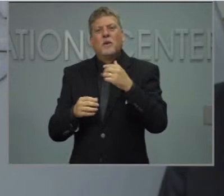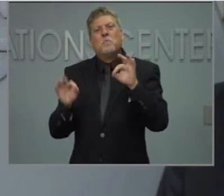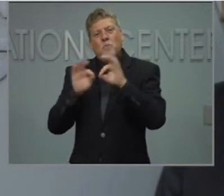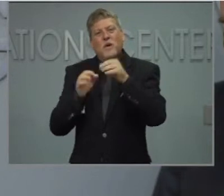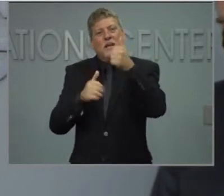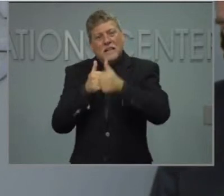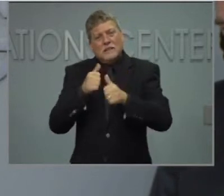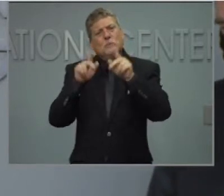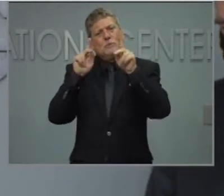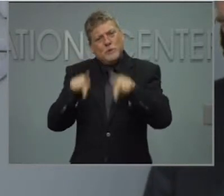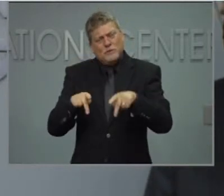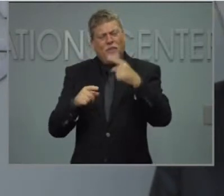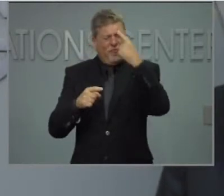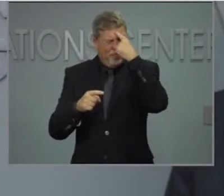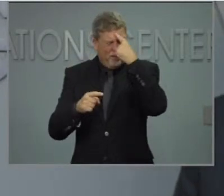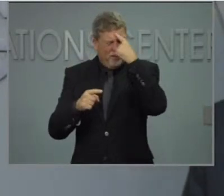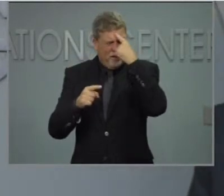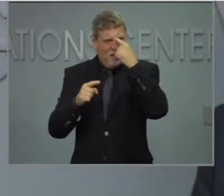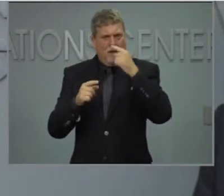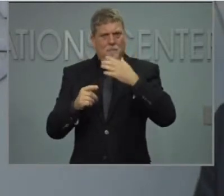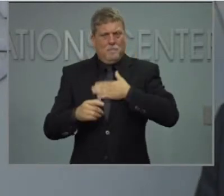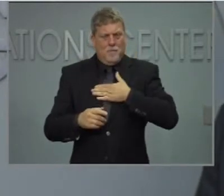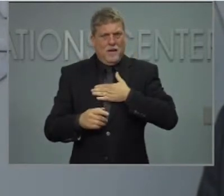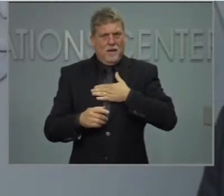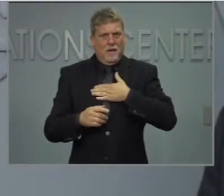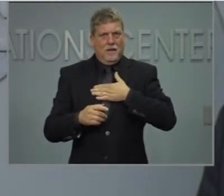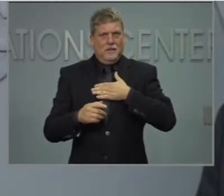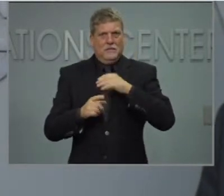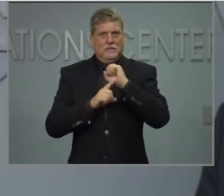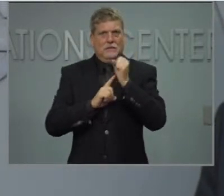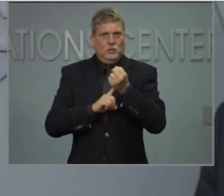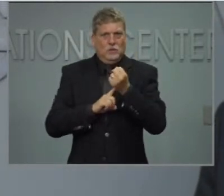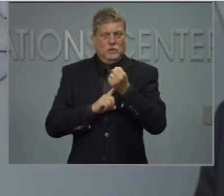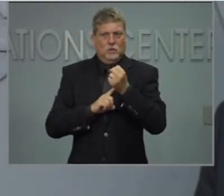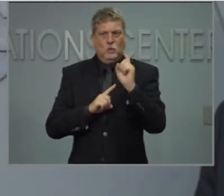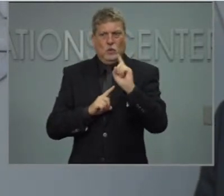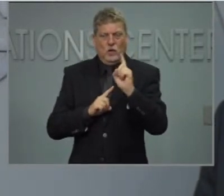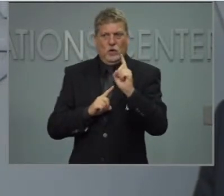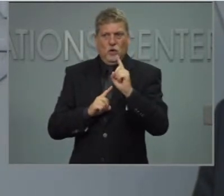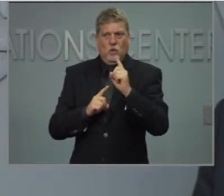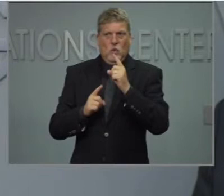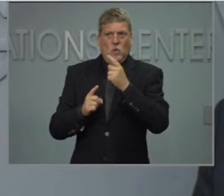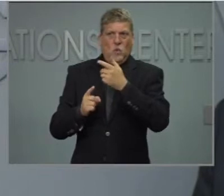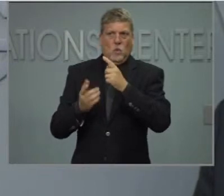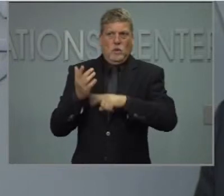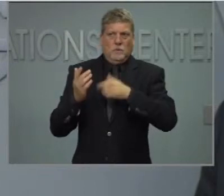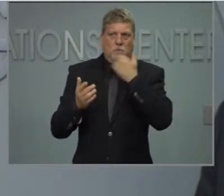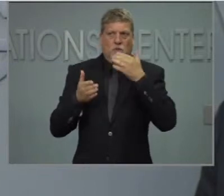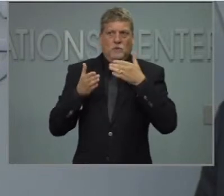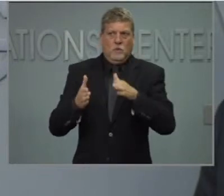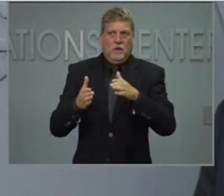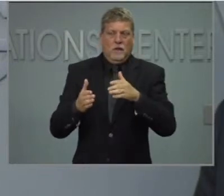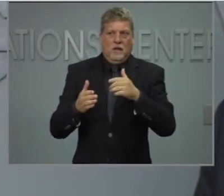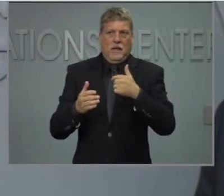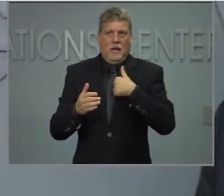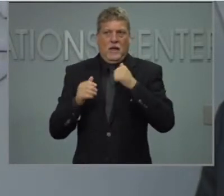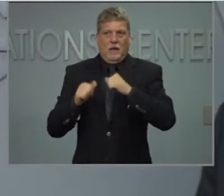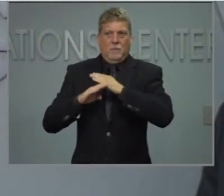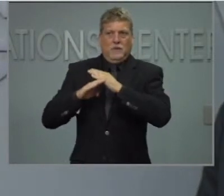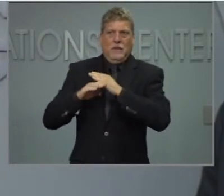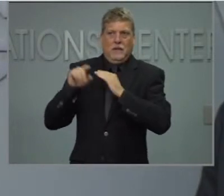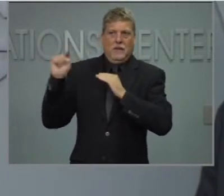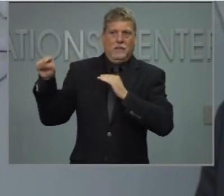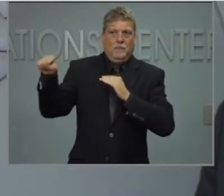actions influence our friends, our neighbors, our community. And that's why layering protection is really important. Vaccines work, they're safe and